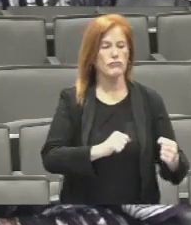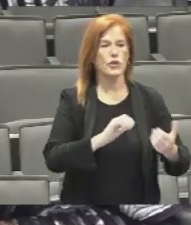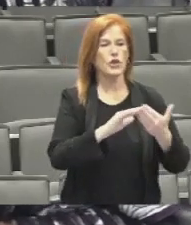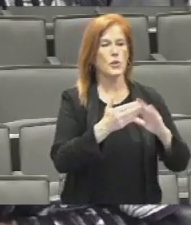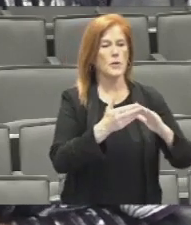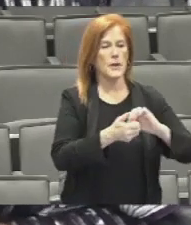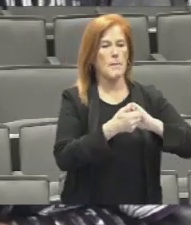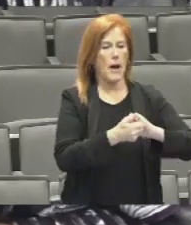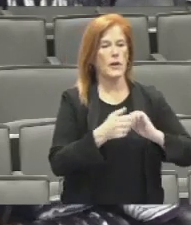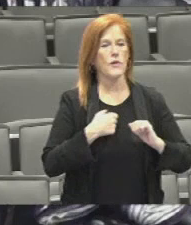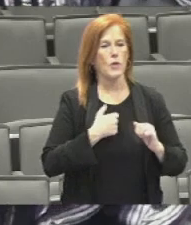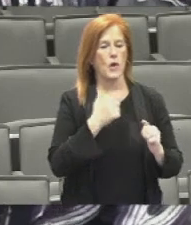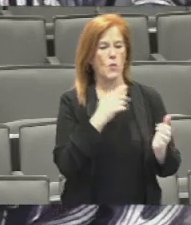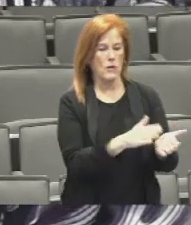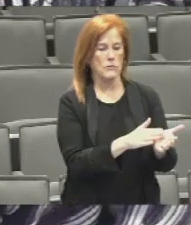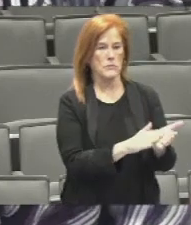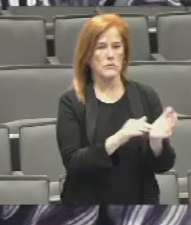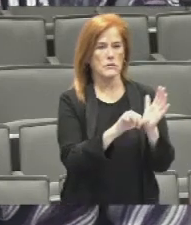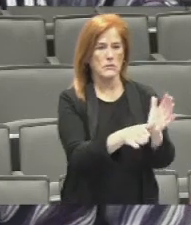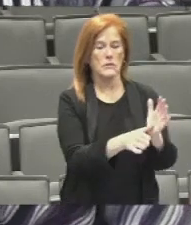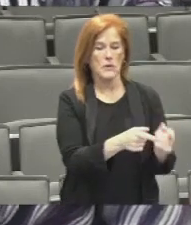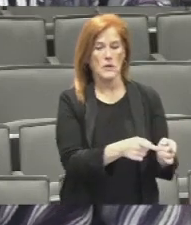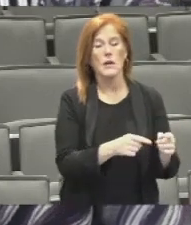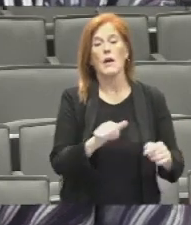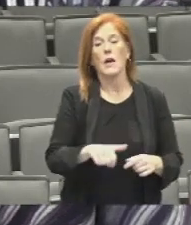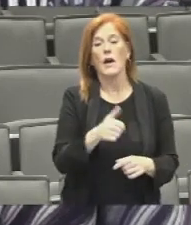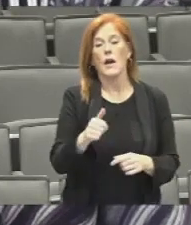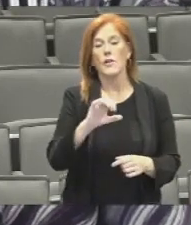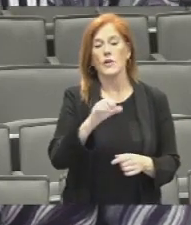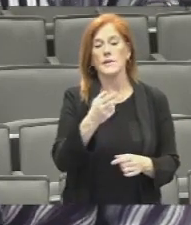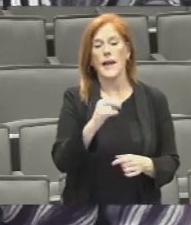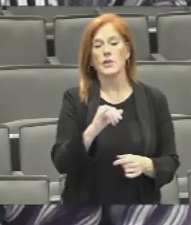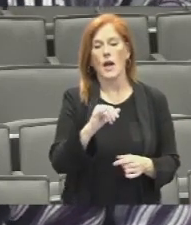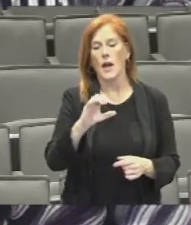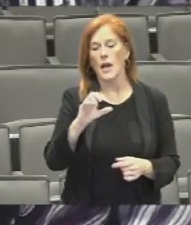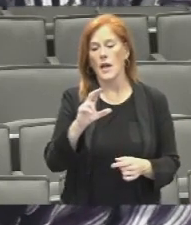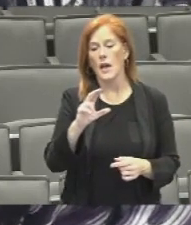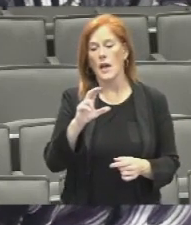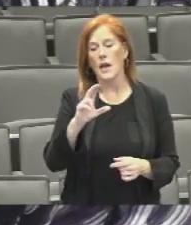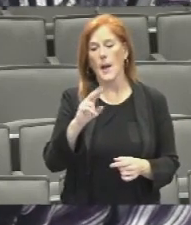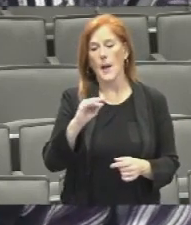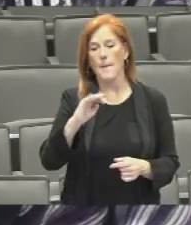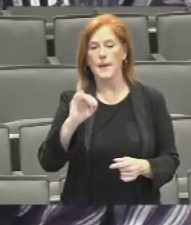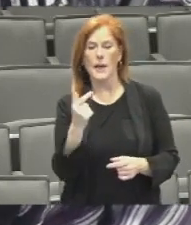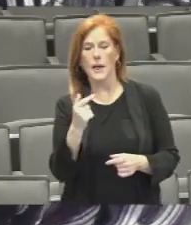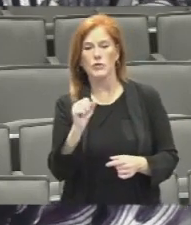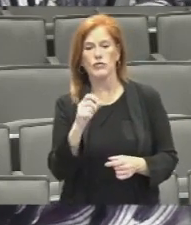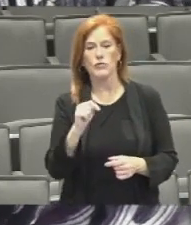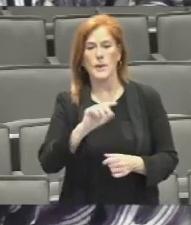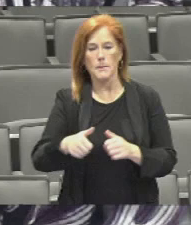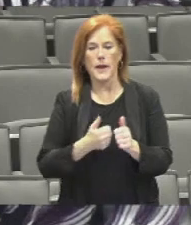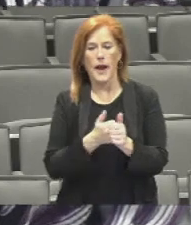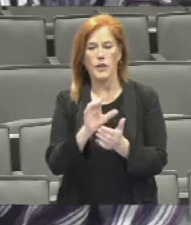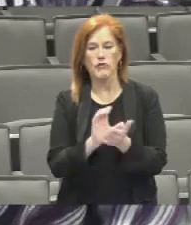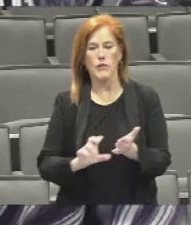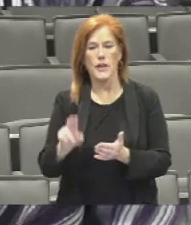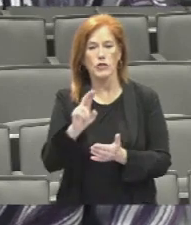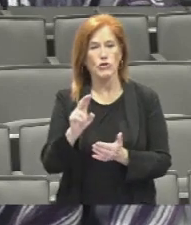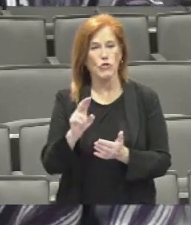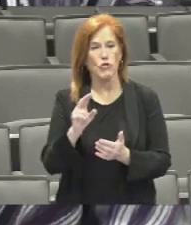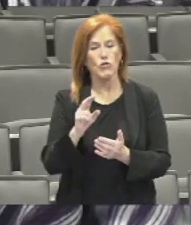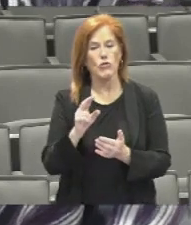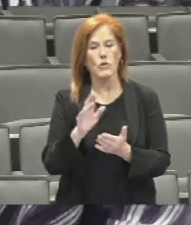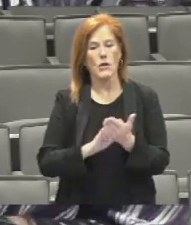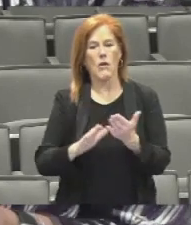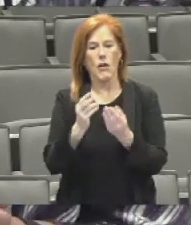to point out. The other thing is CHI at Cummings Street, which is behind the Creighton campus. They also